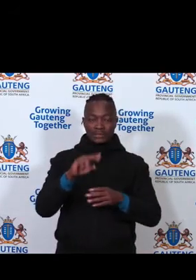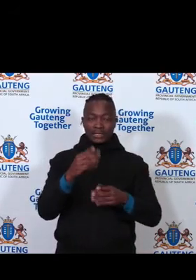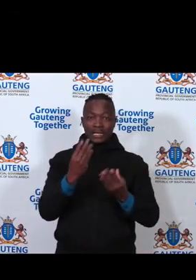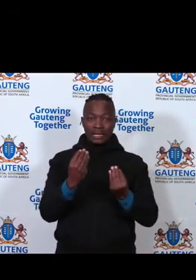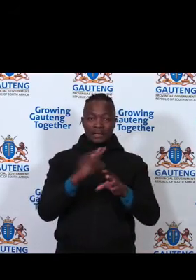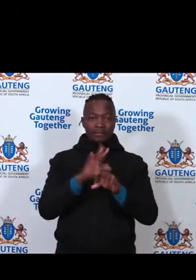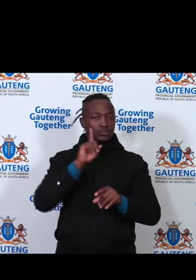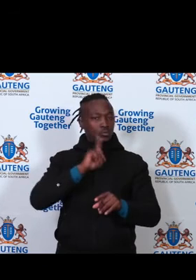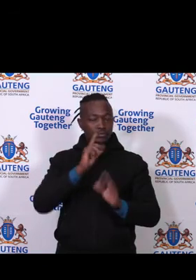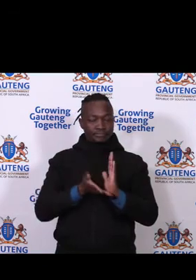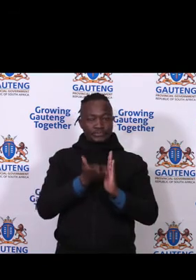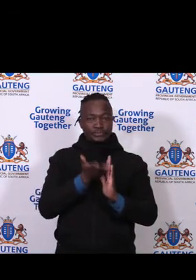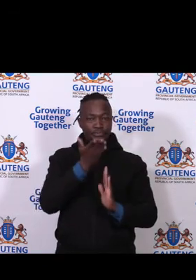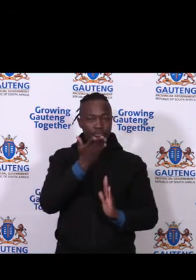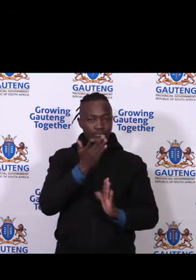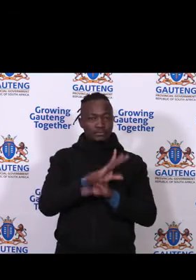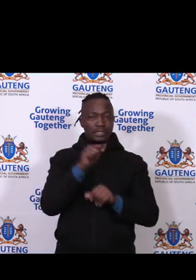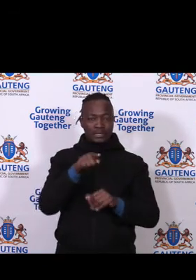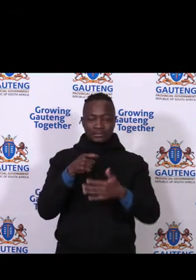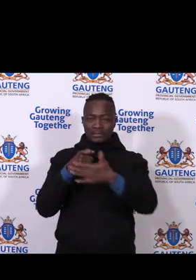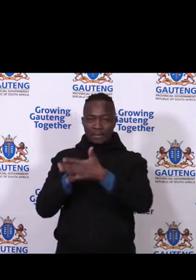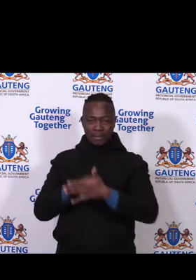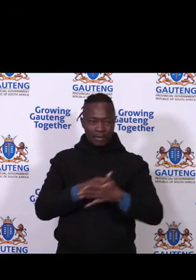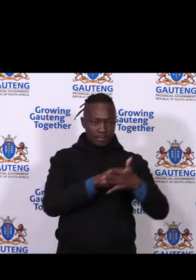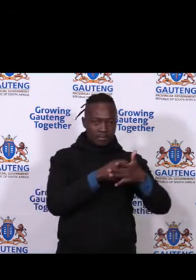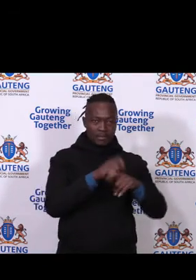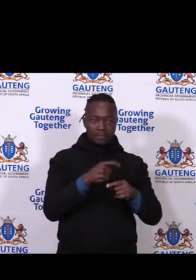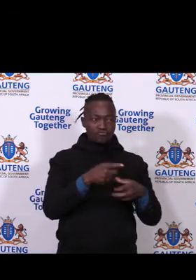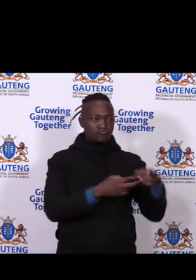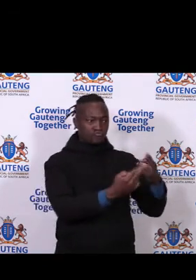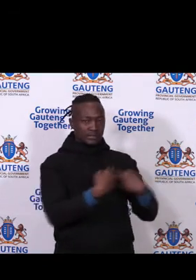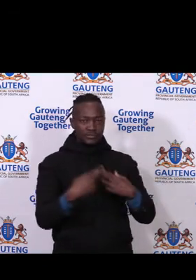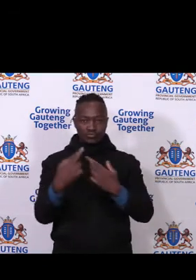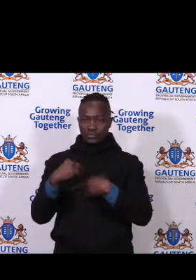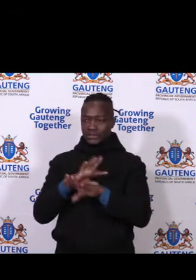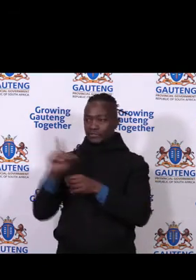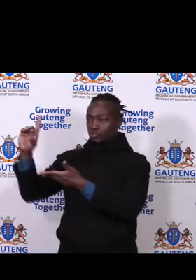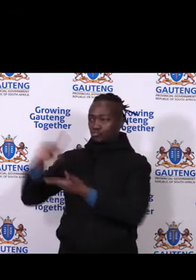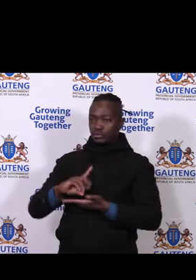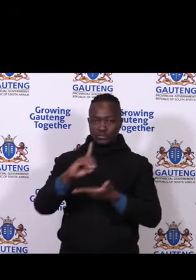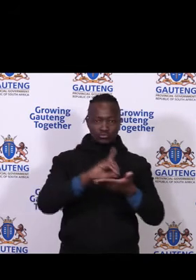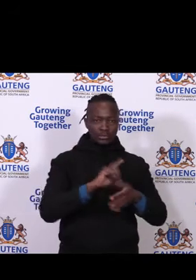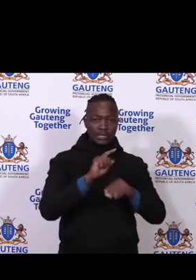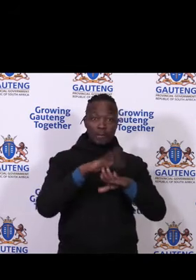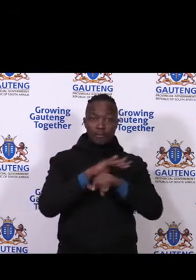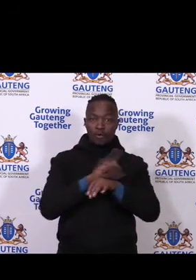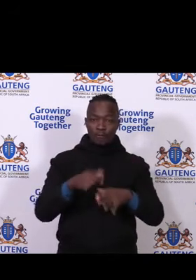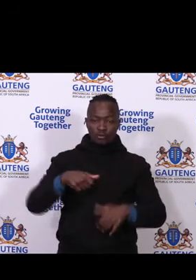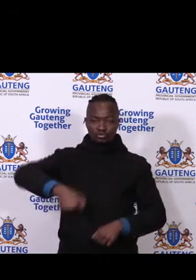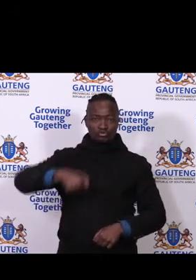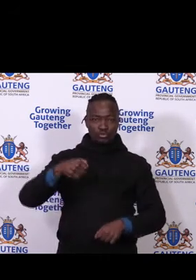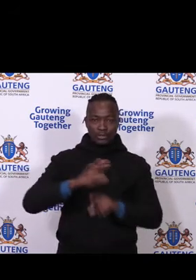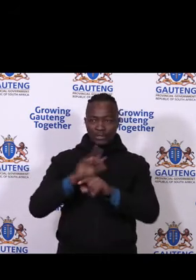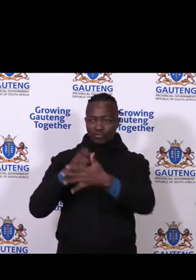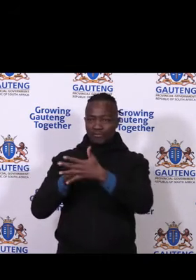up. We're still procuring and we are still receiving donations. We are still receiving a lot of stocks that we have